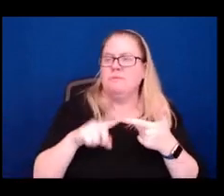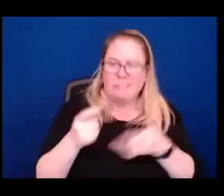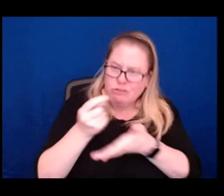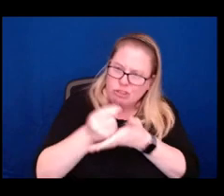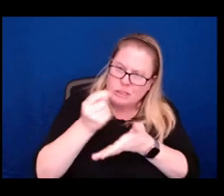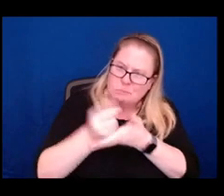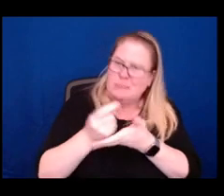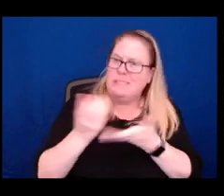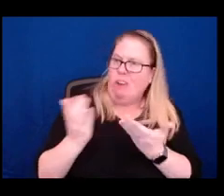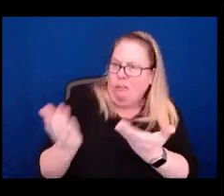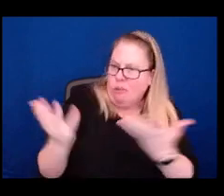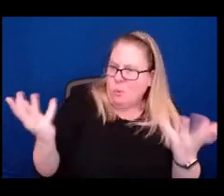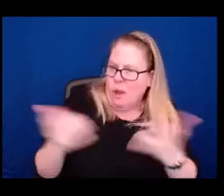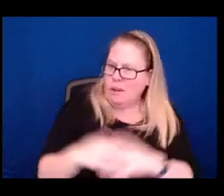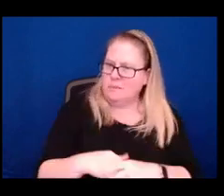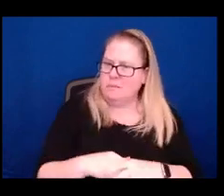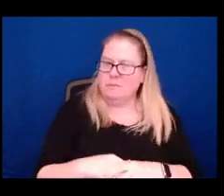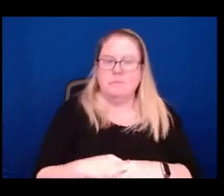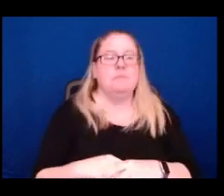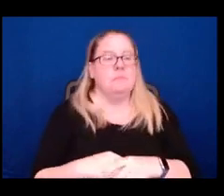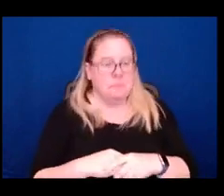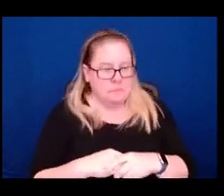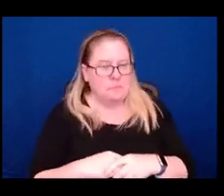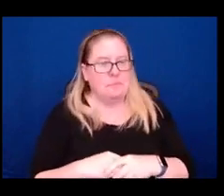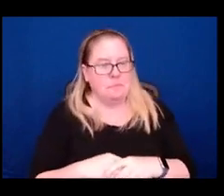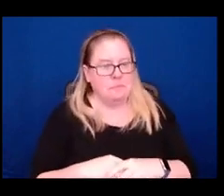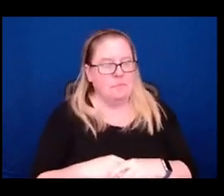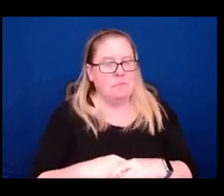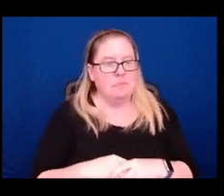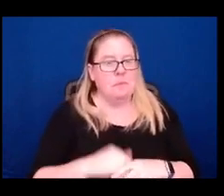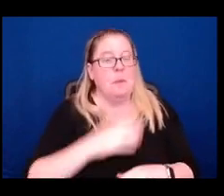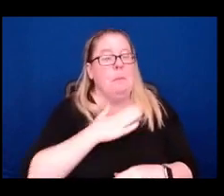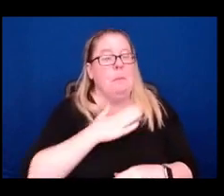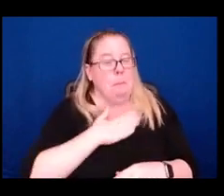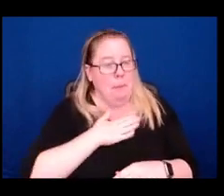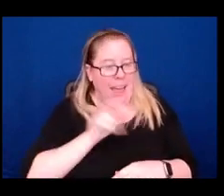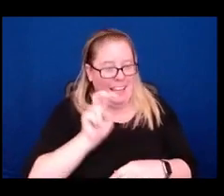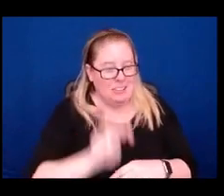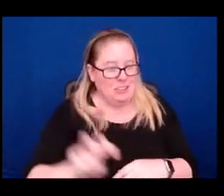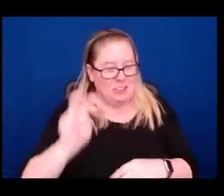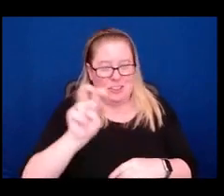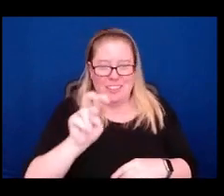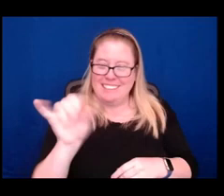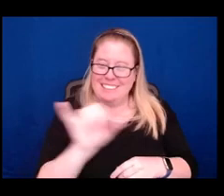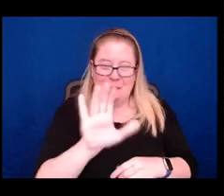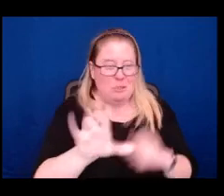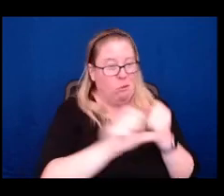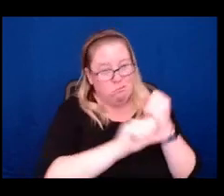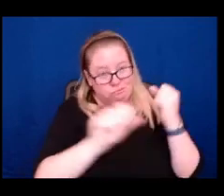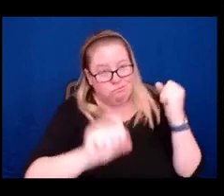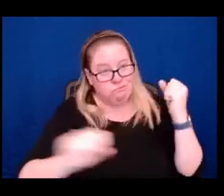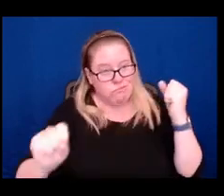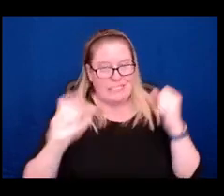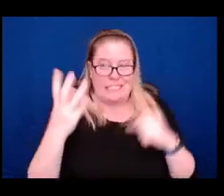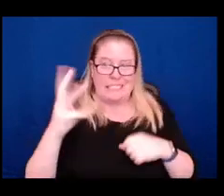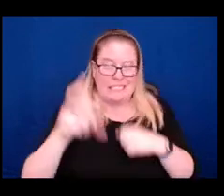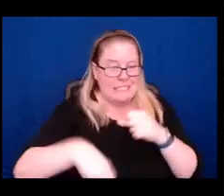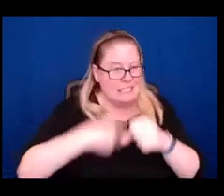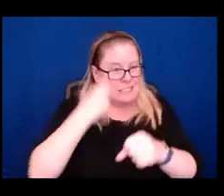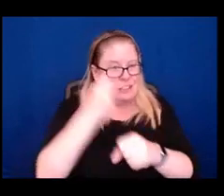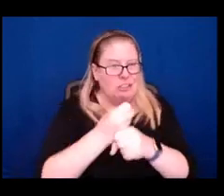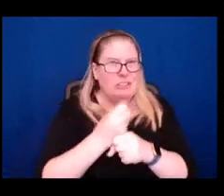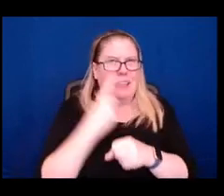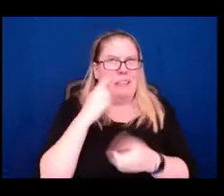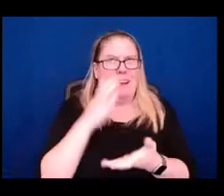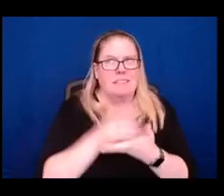you know, the ultimate treatment that you were offered? Yeah, I think my journey is just as long as yours, over 16